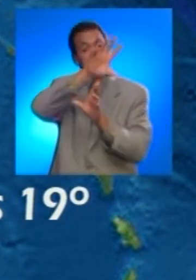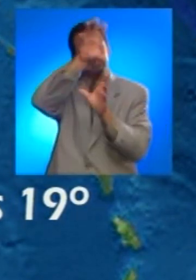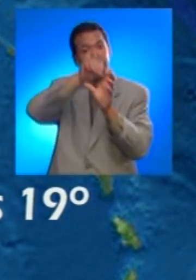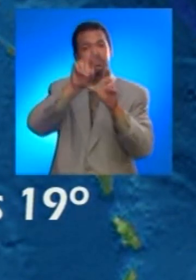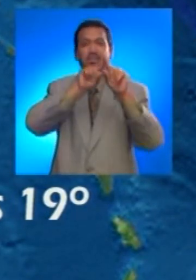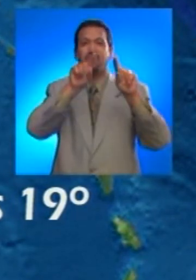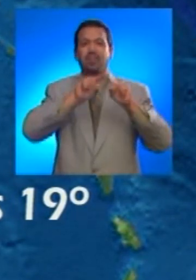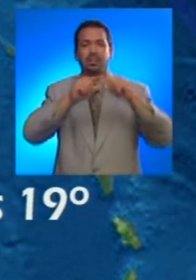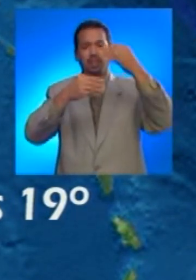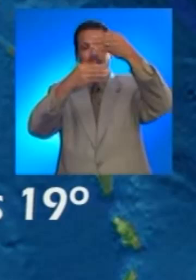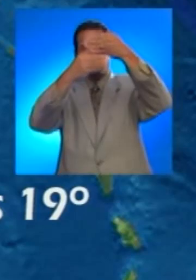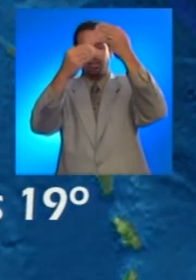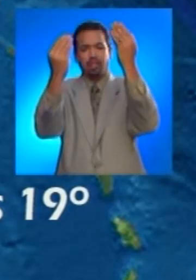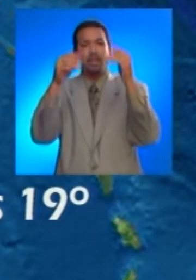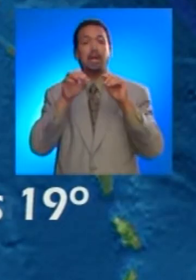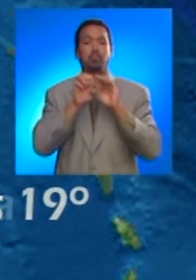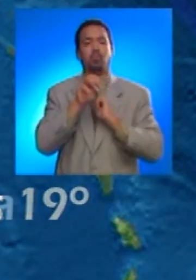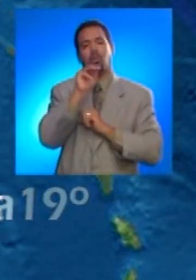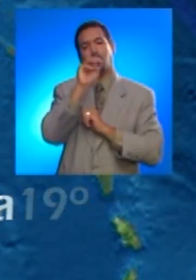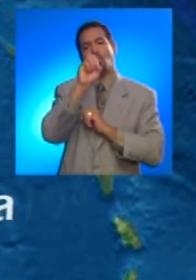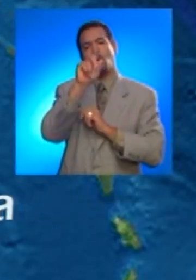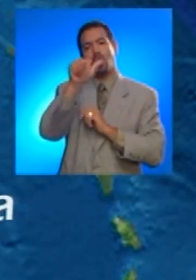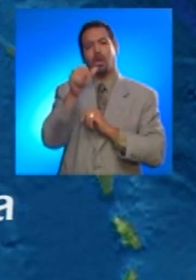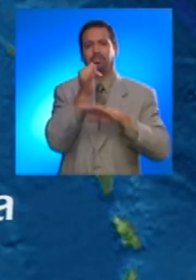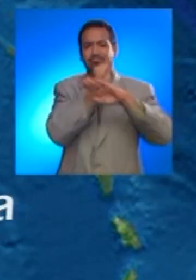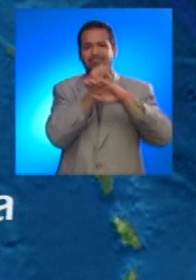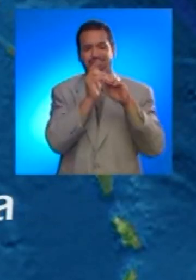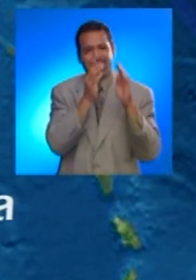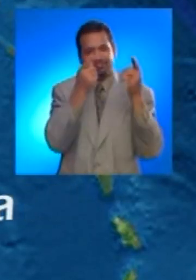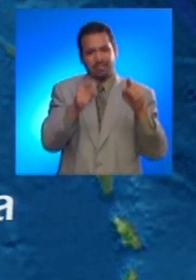fault systems. The Mona Canyon,